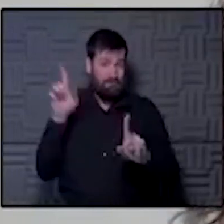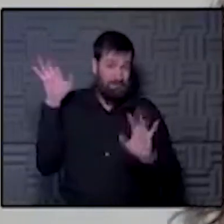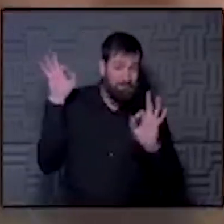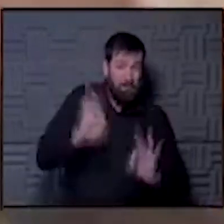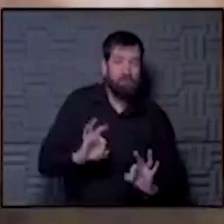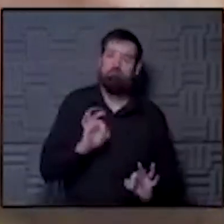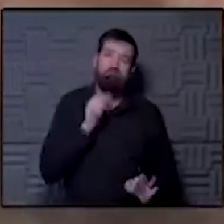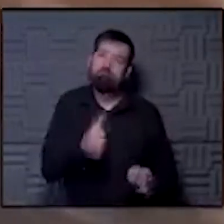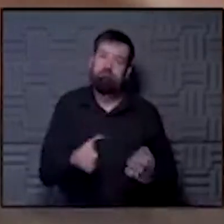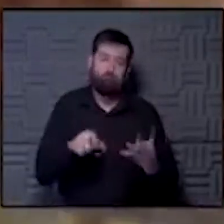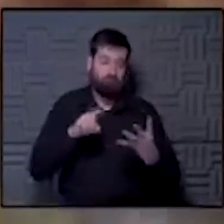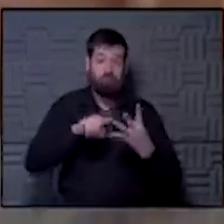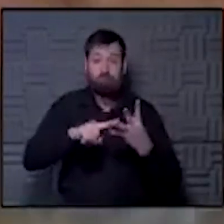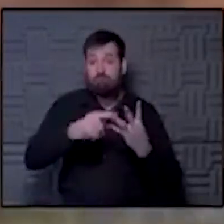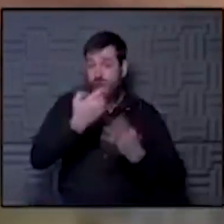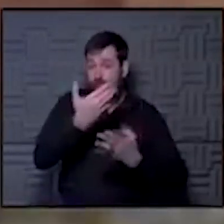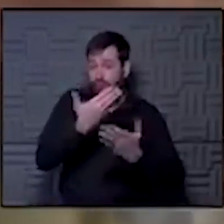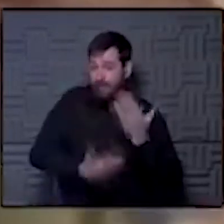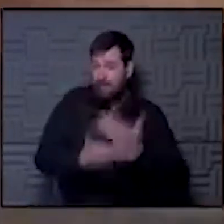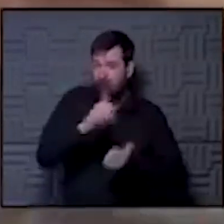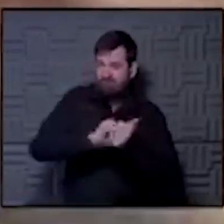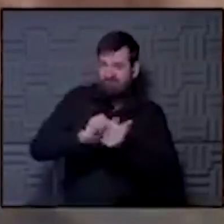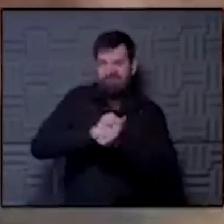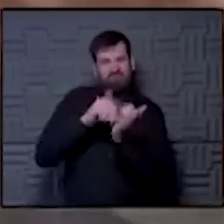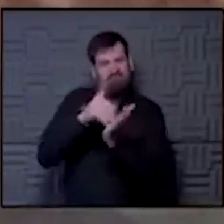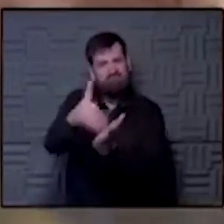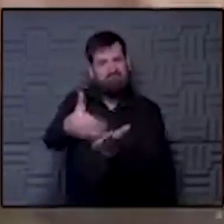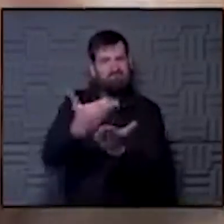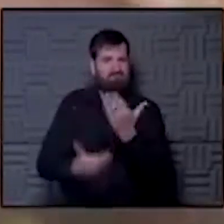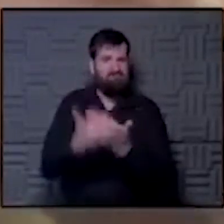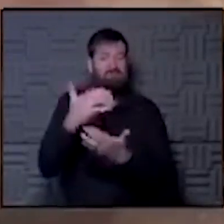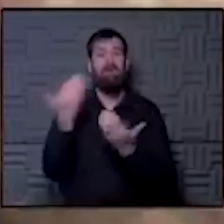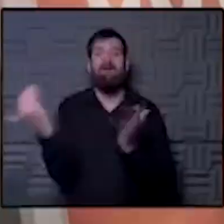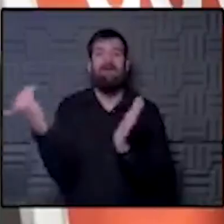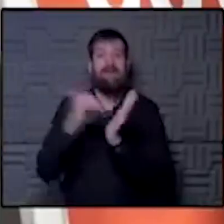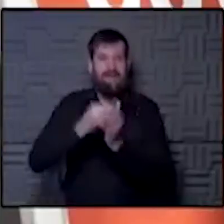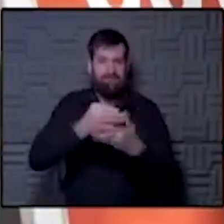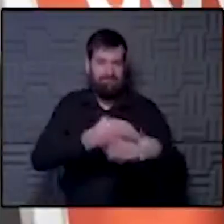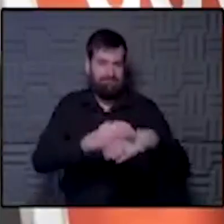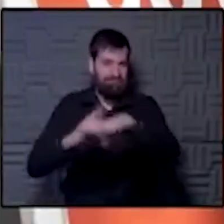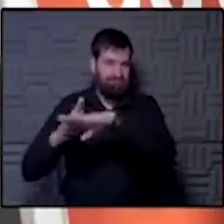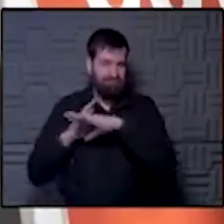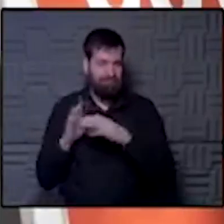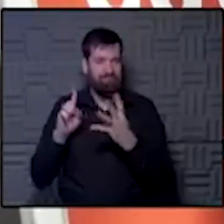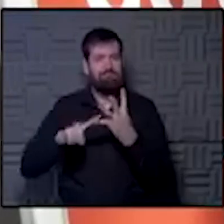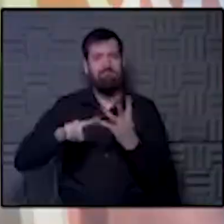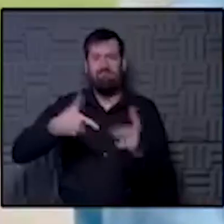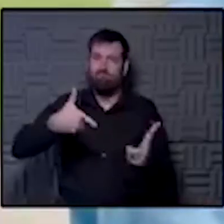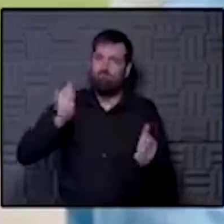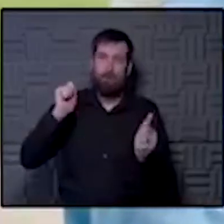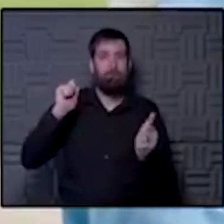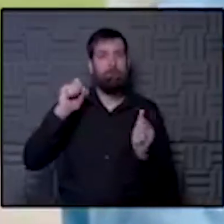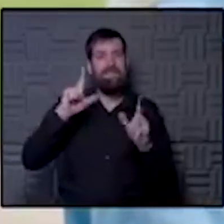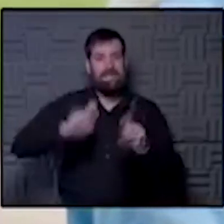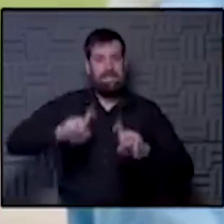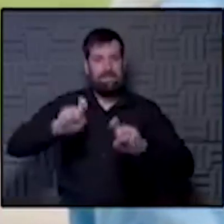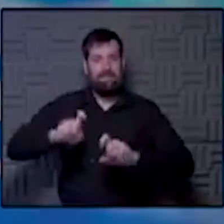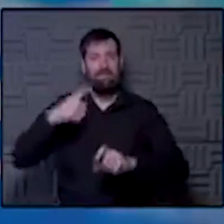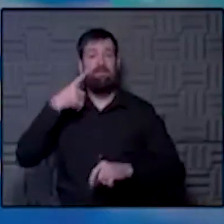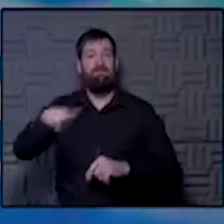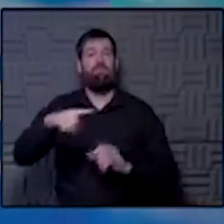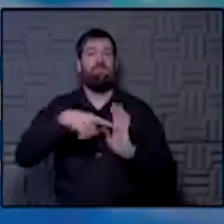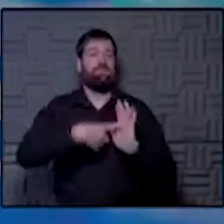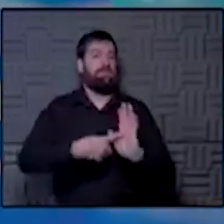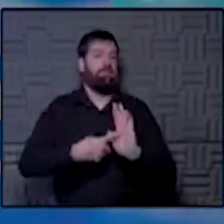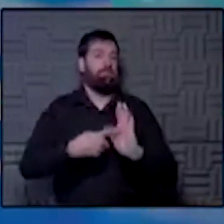perfect. Hand hygiene, right? Frequent hand washing, another intervention. And then rapid testing in symptomatic patients or